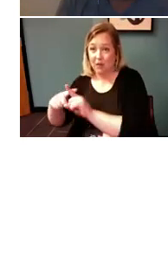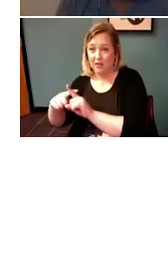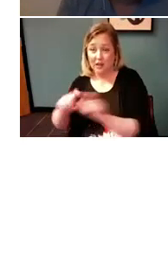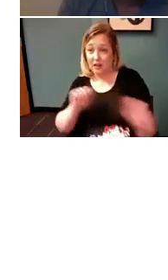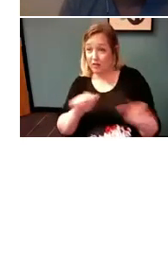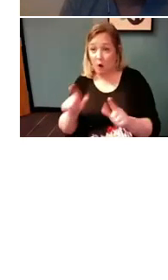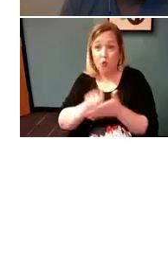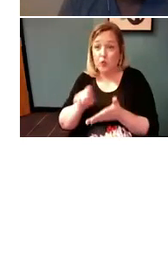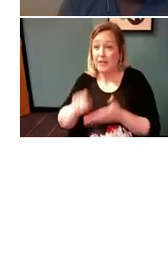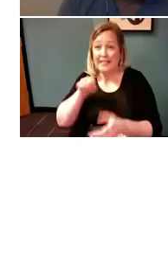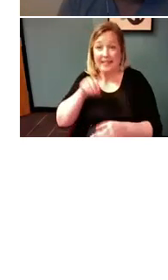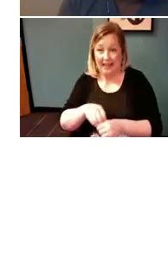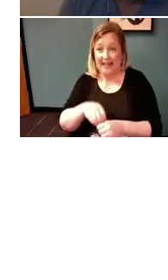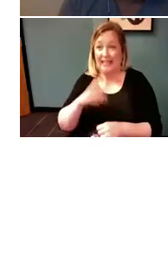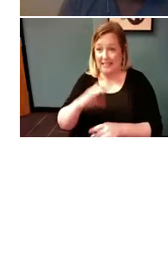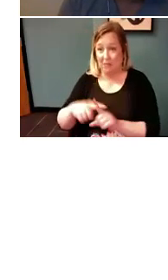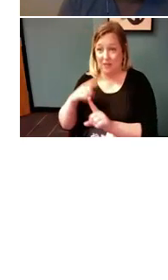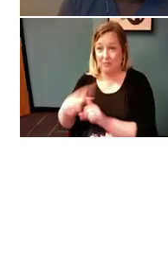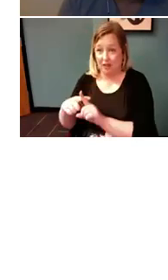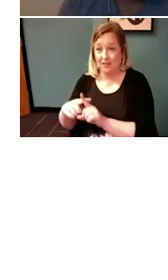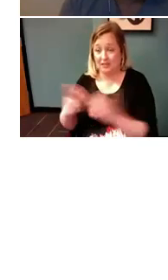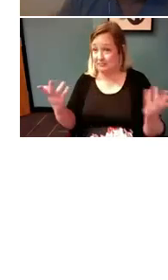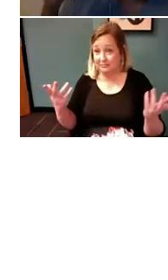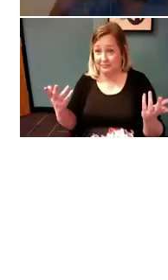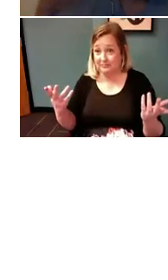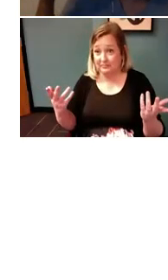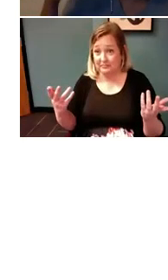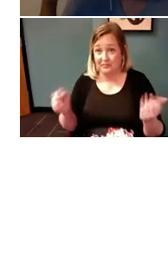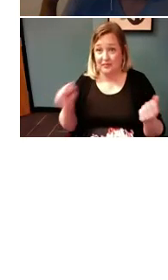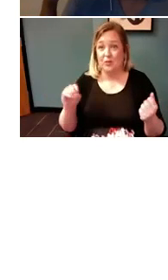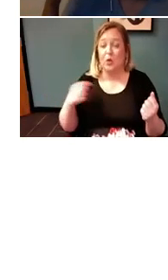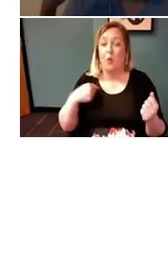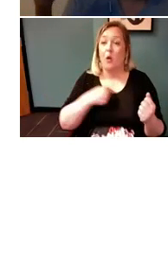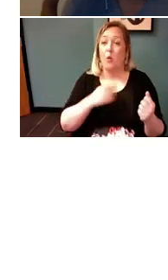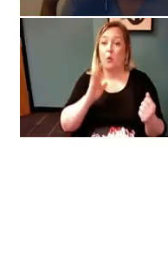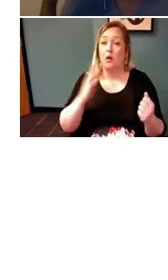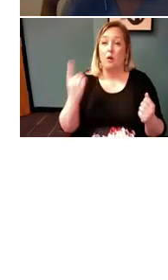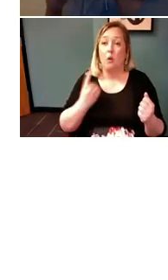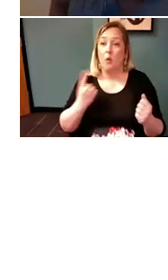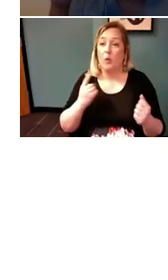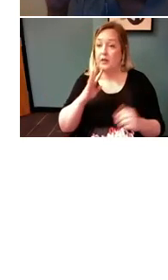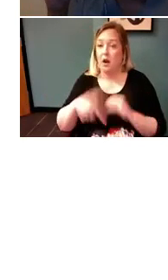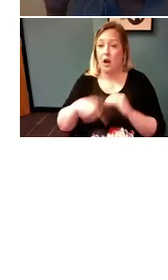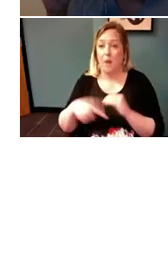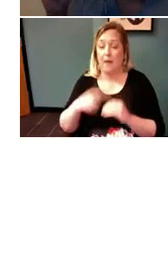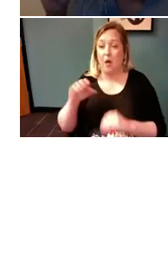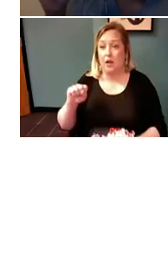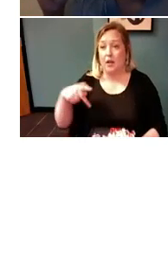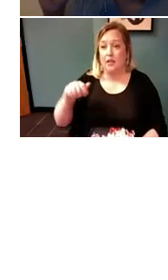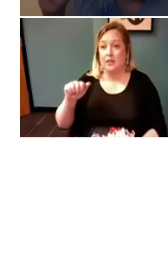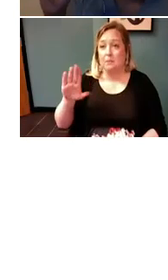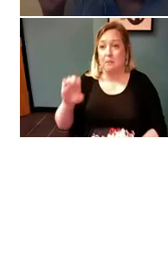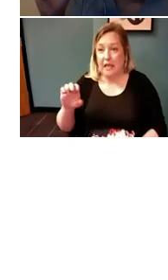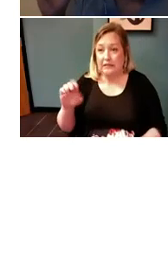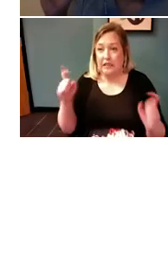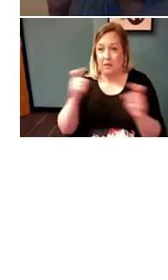obviously is written in C++. So we are only going to talk about space complexity, and we are going to talk about space